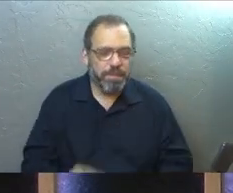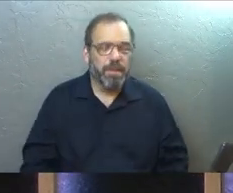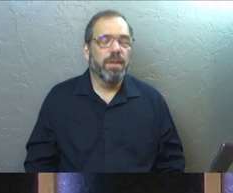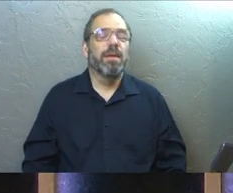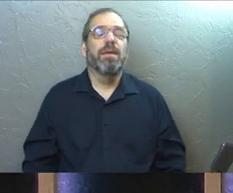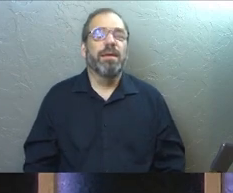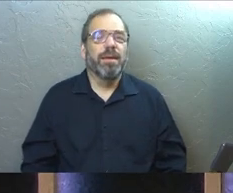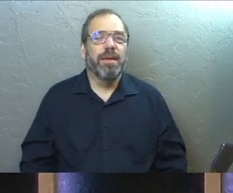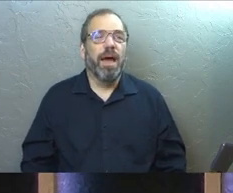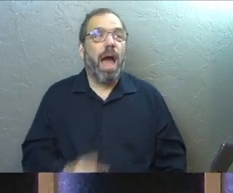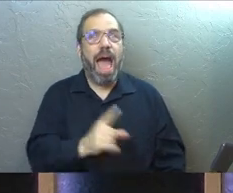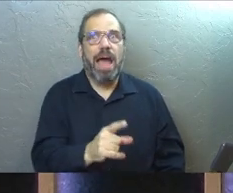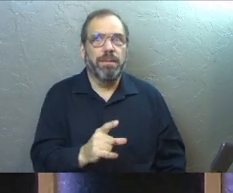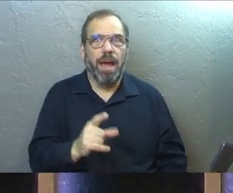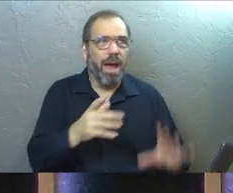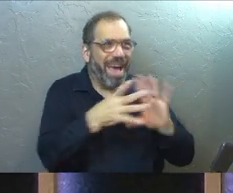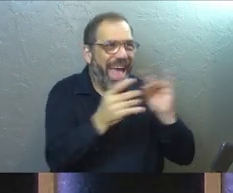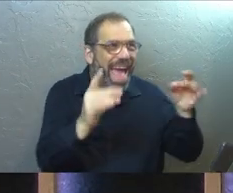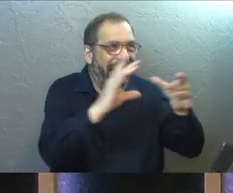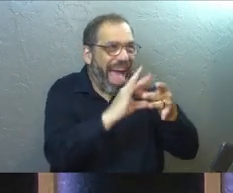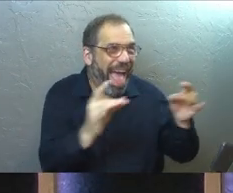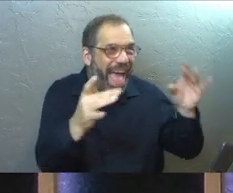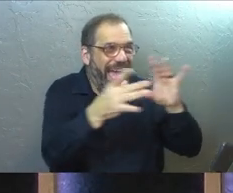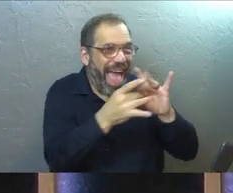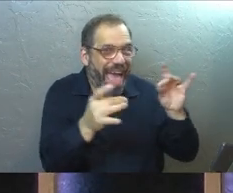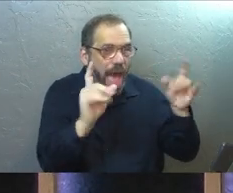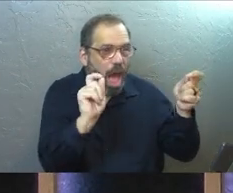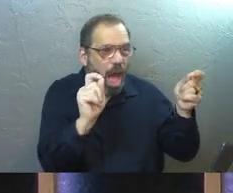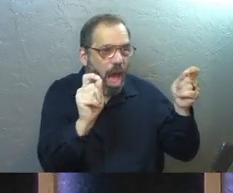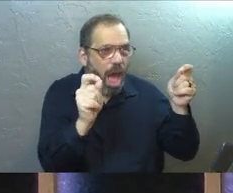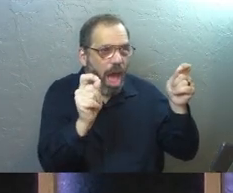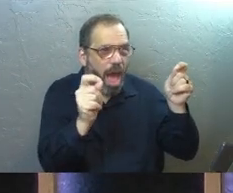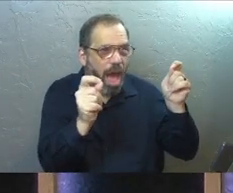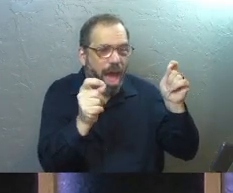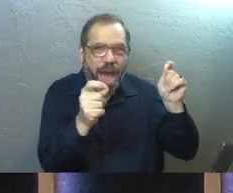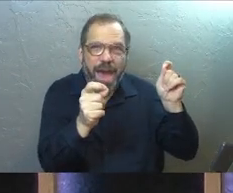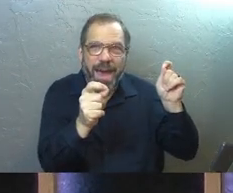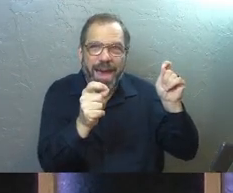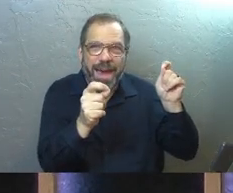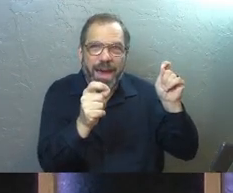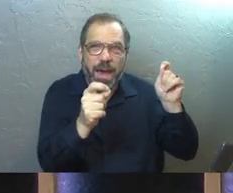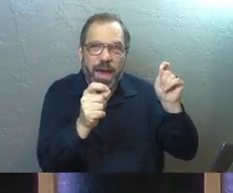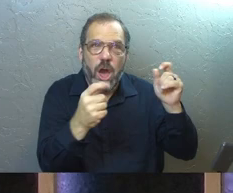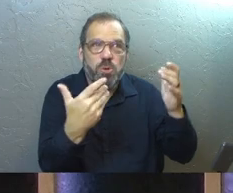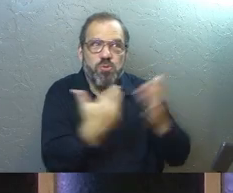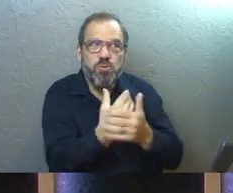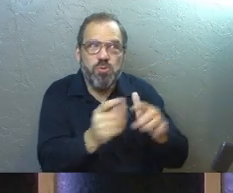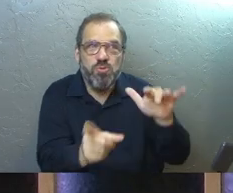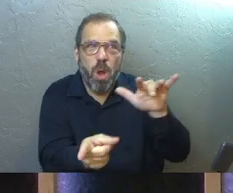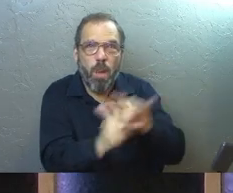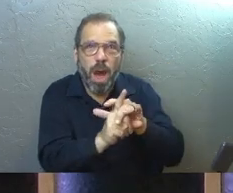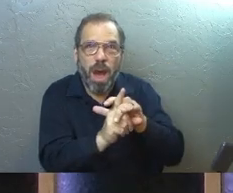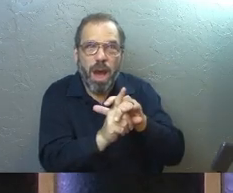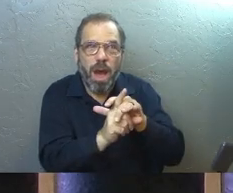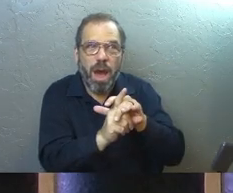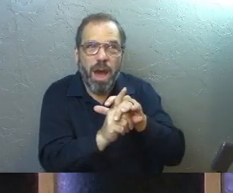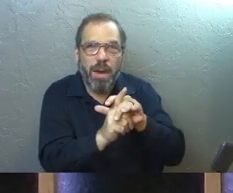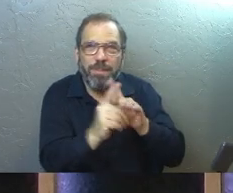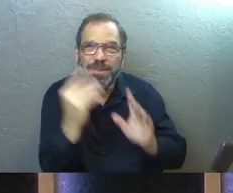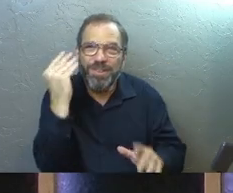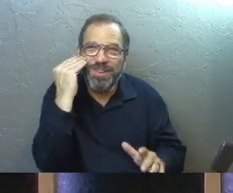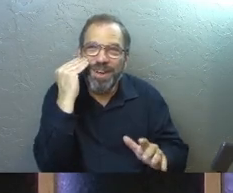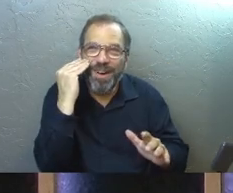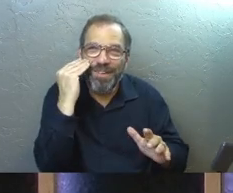And sometimes when they're spinning the tales around the potluck, sometimes new things start to come in.